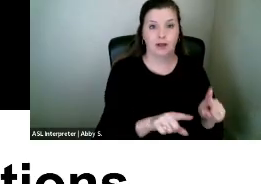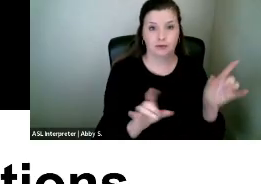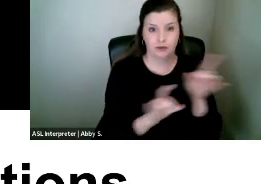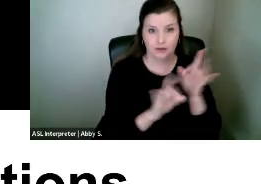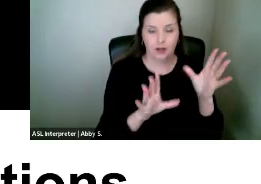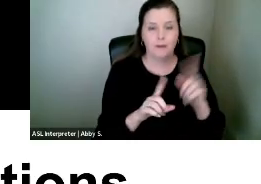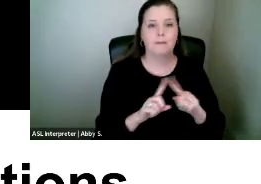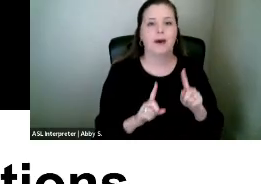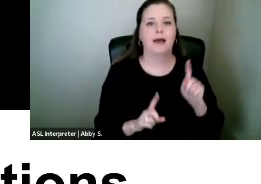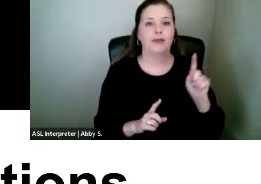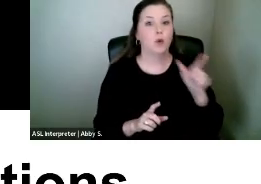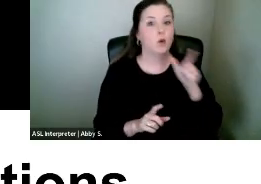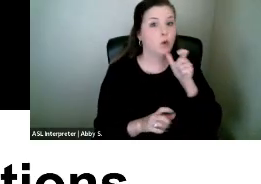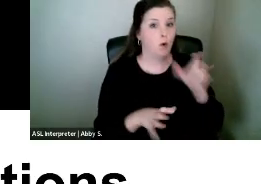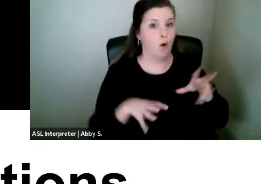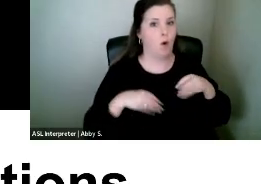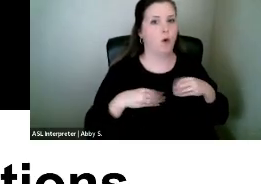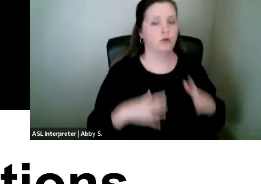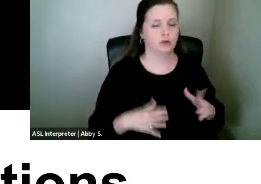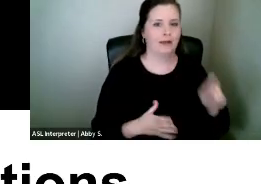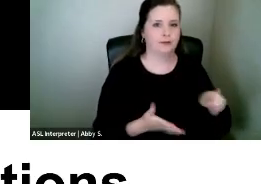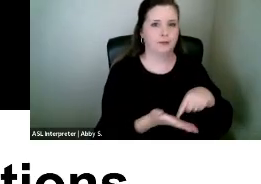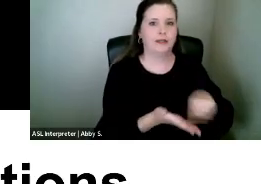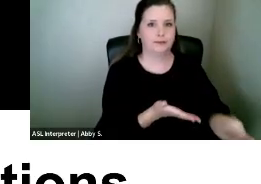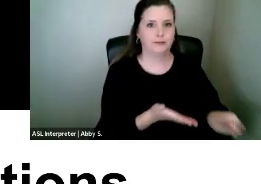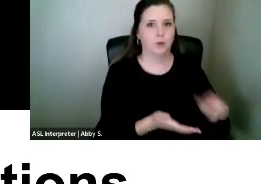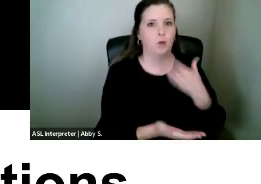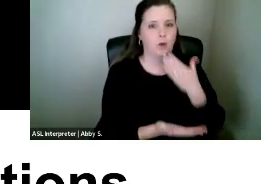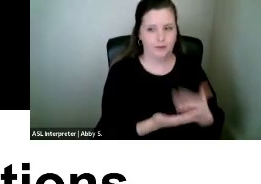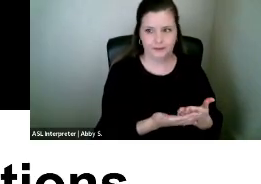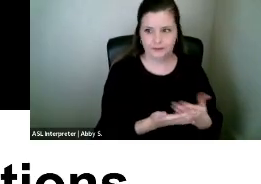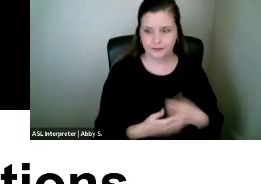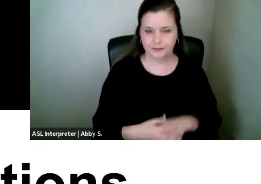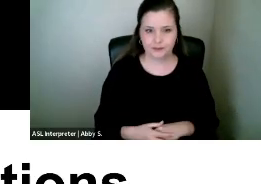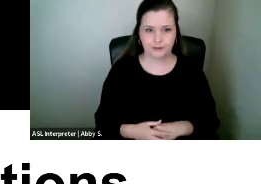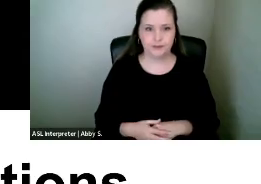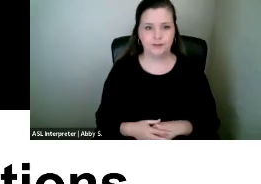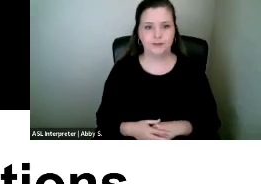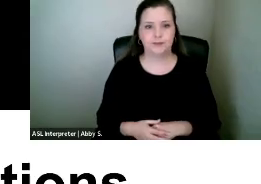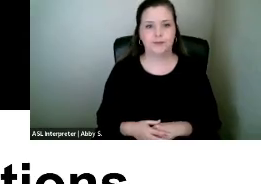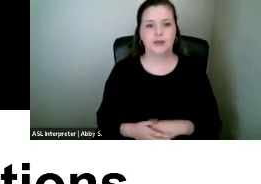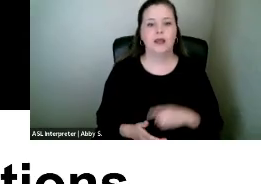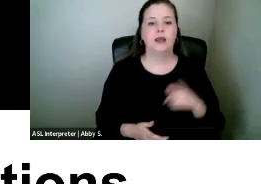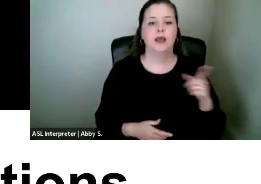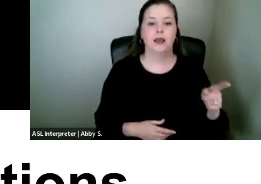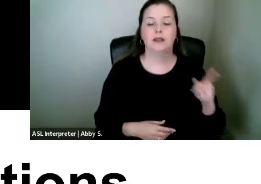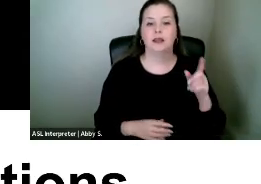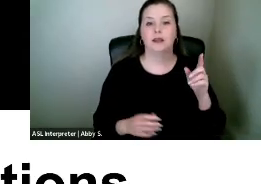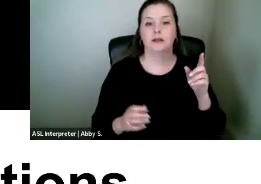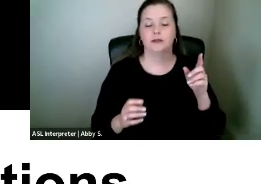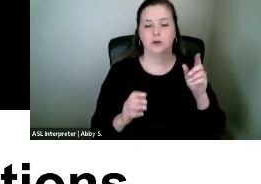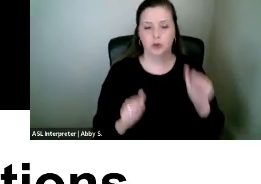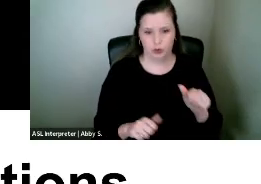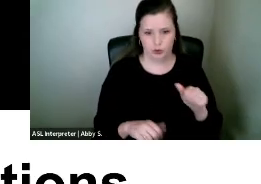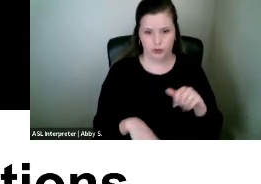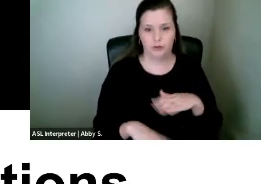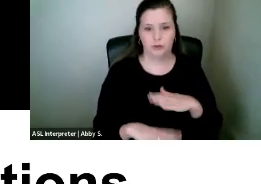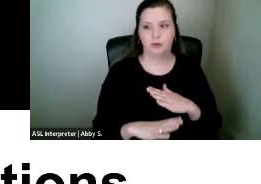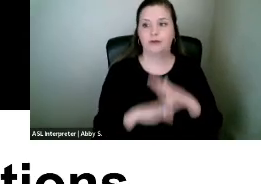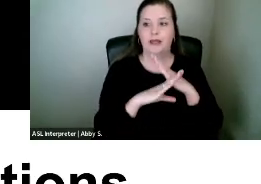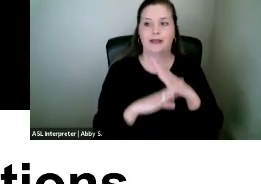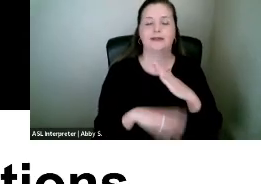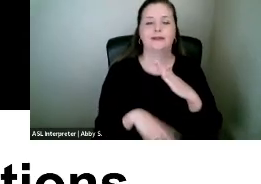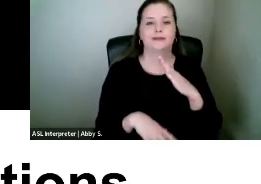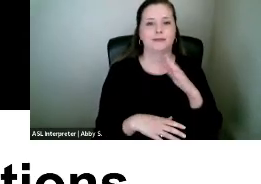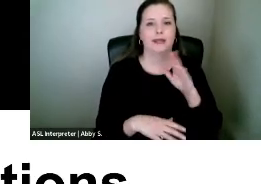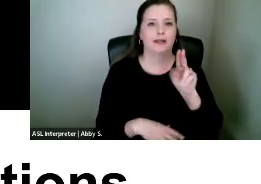freedom of the press. Restrictions on movement and assembly can interfere with news reporting, though many disaster orders